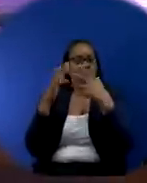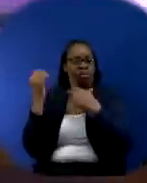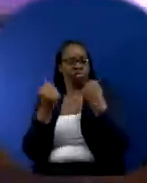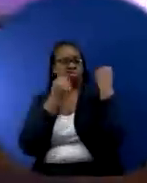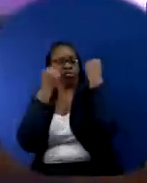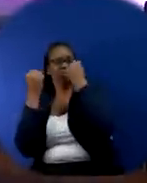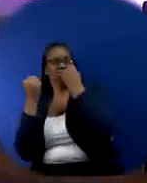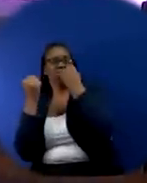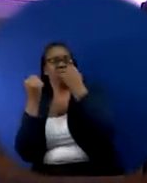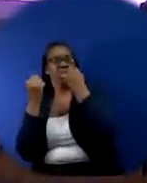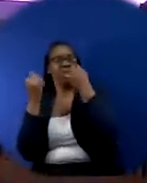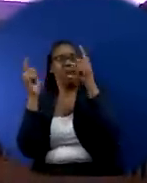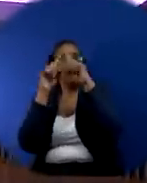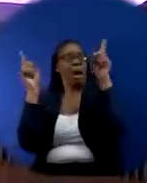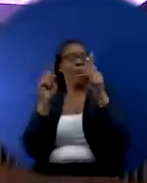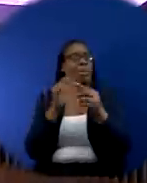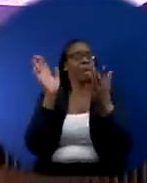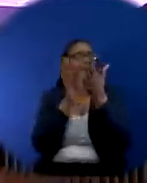strength,